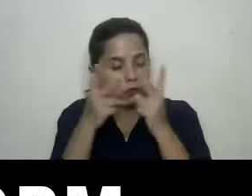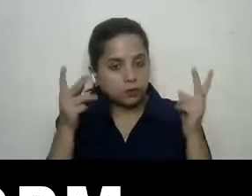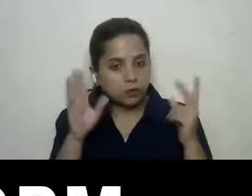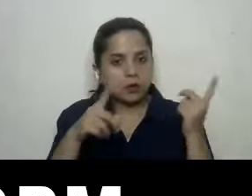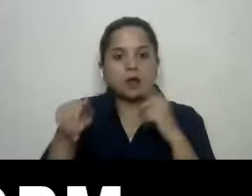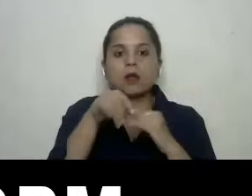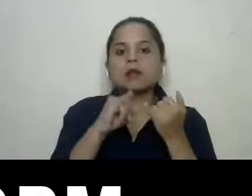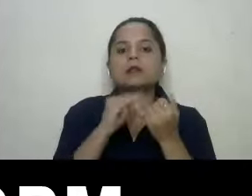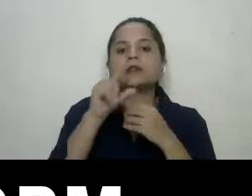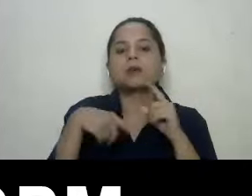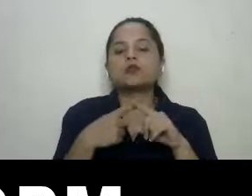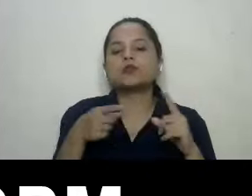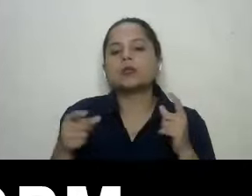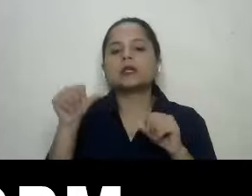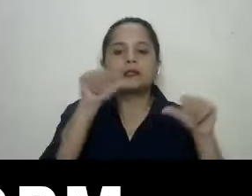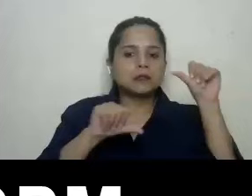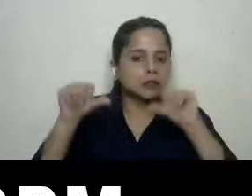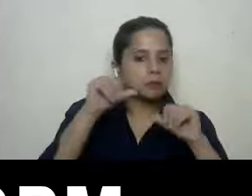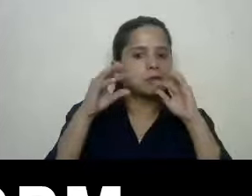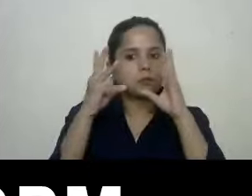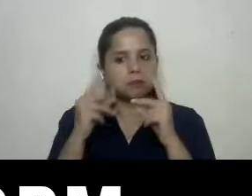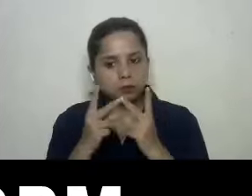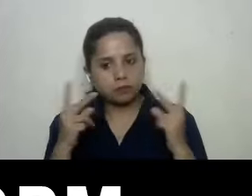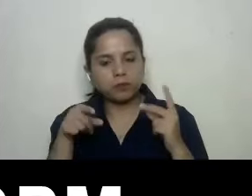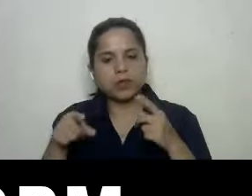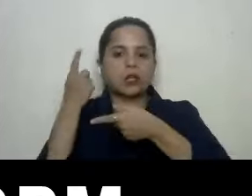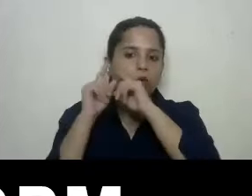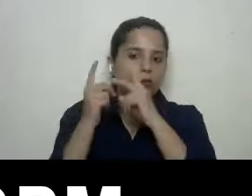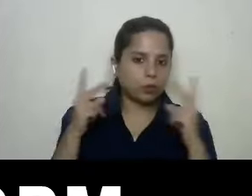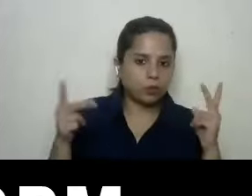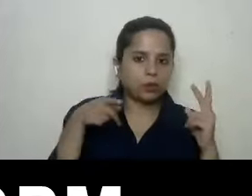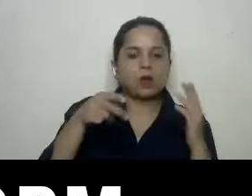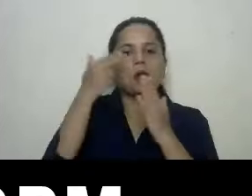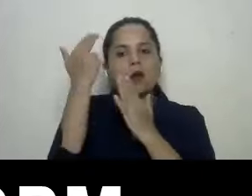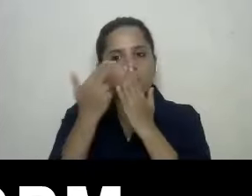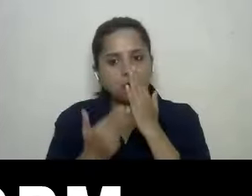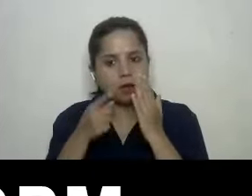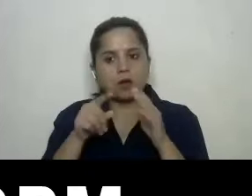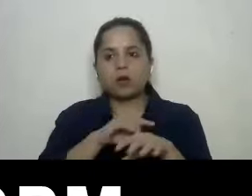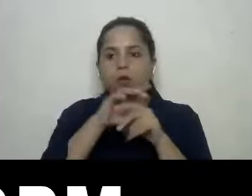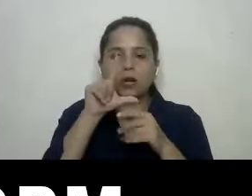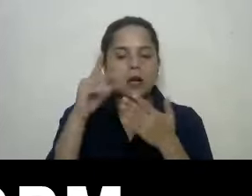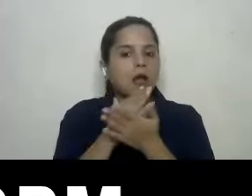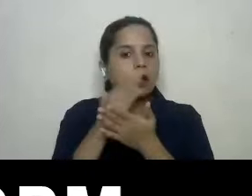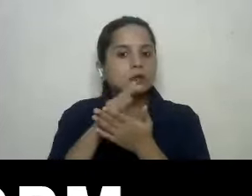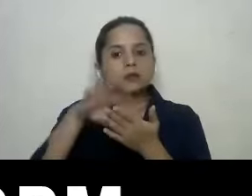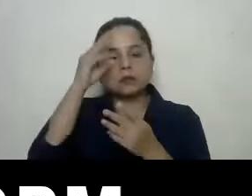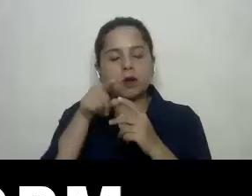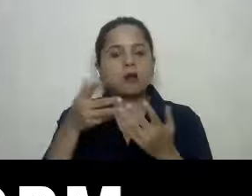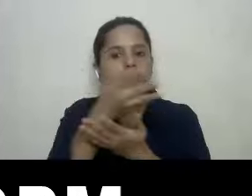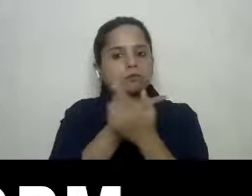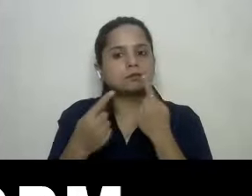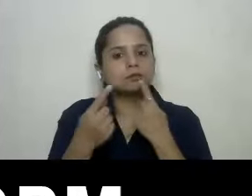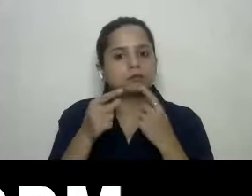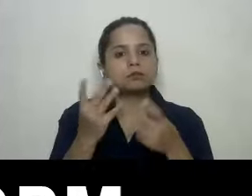from the science and mathematics to history and arts. Each lesson is interactive,